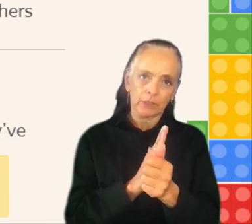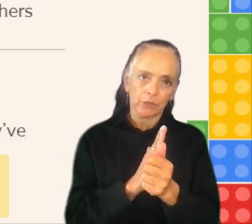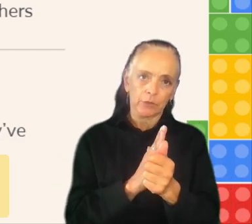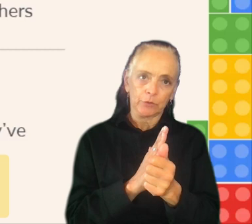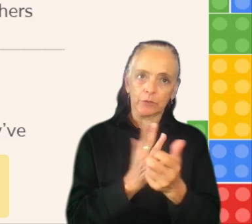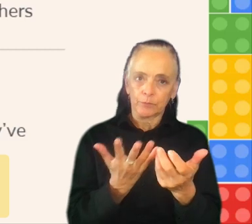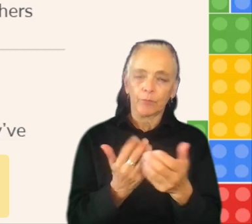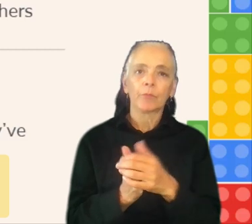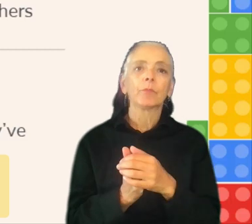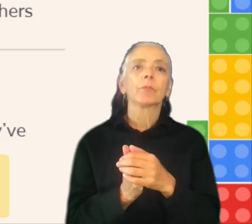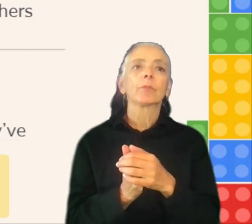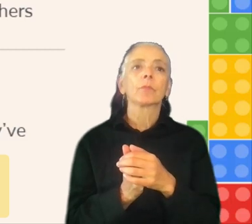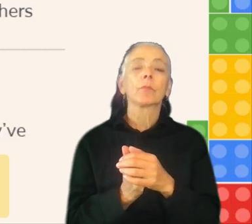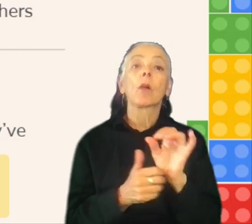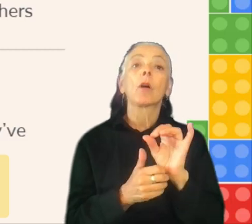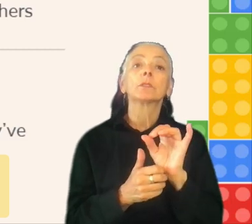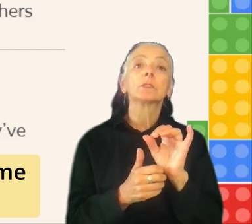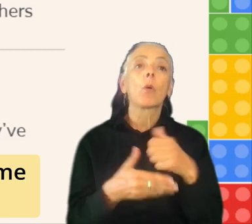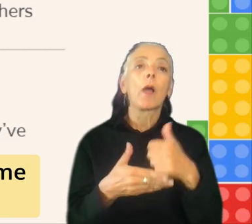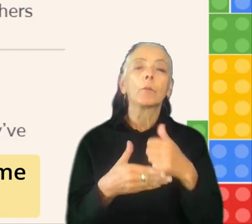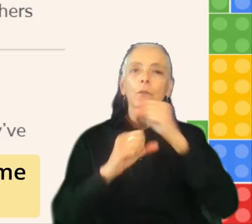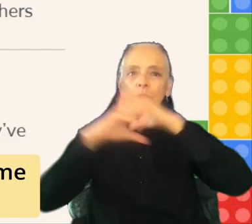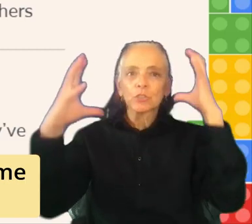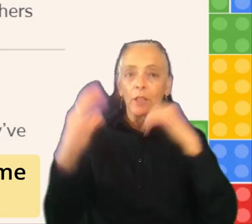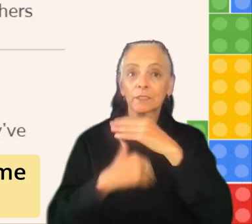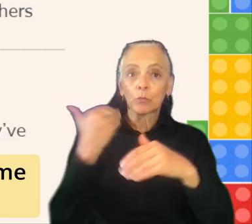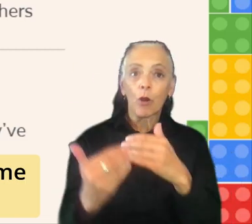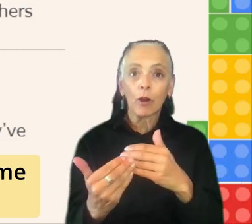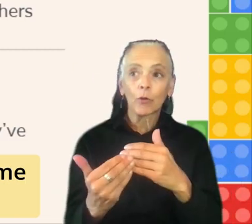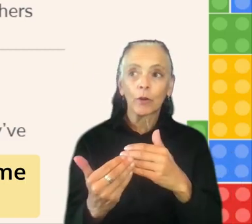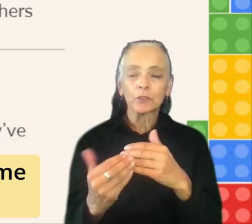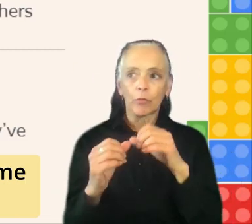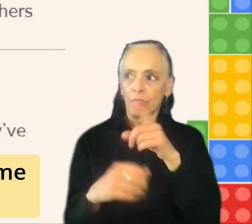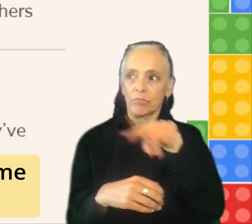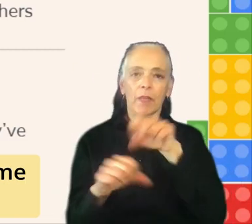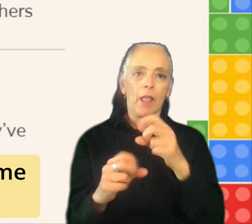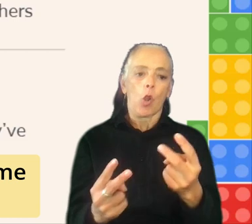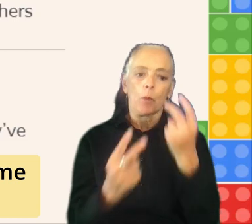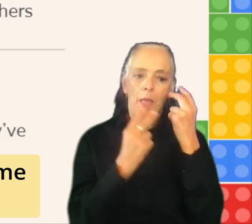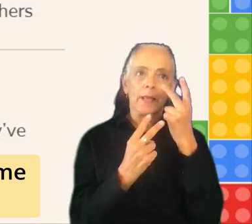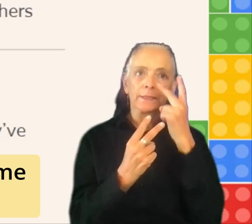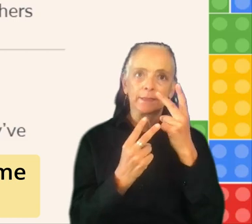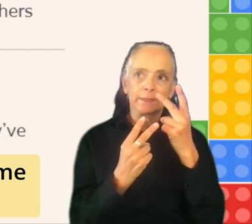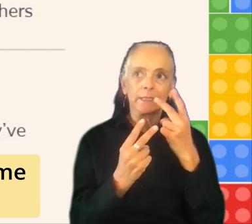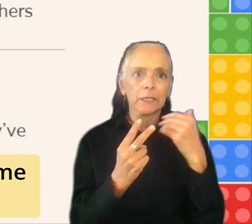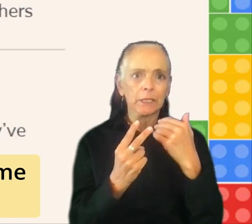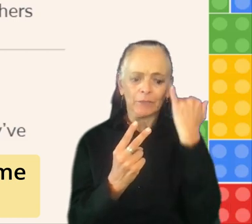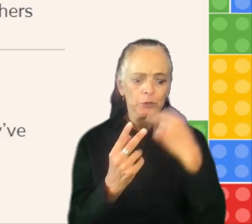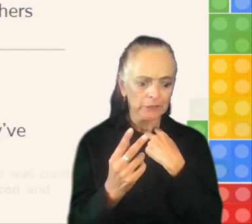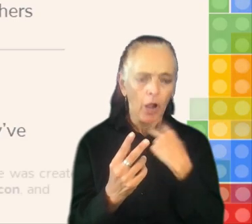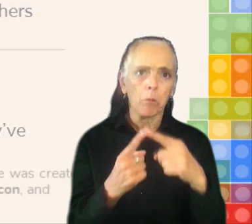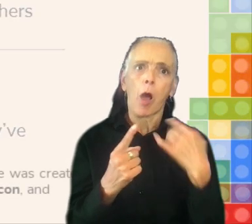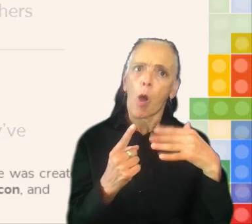set. And also helping visualize progress so players can look back and see how far they've come when they're stuck on